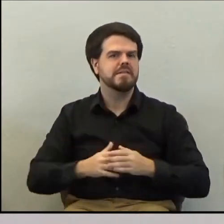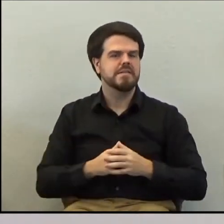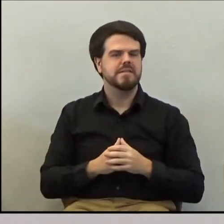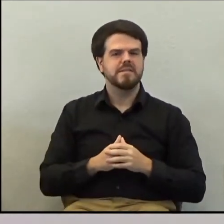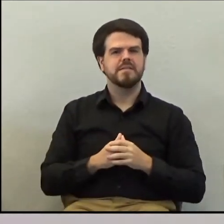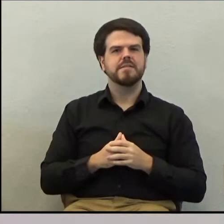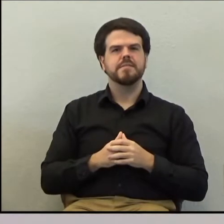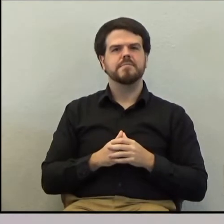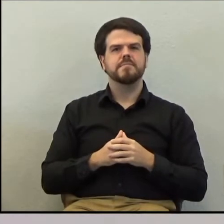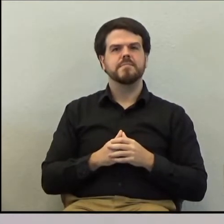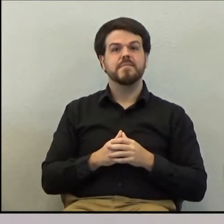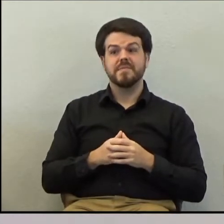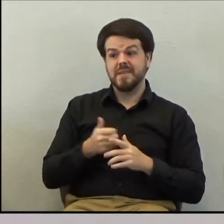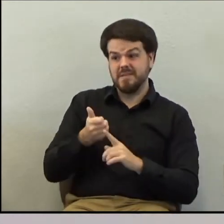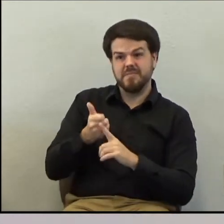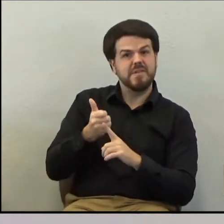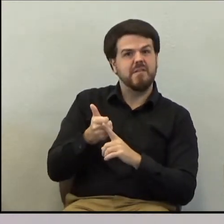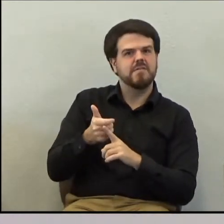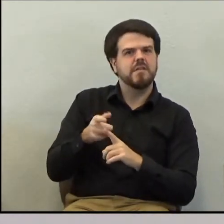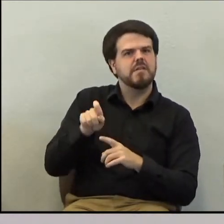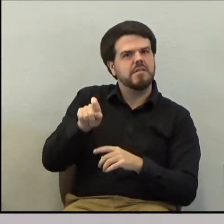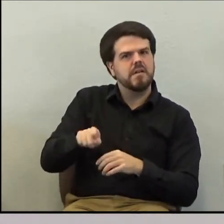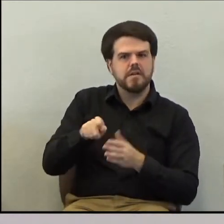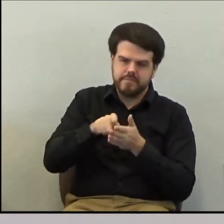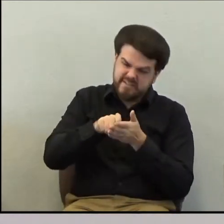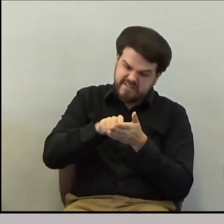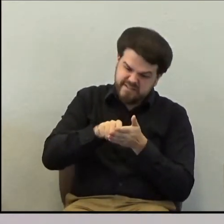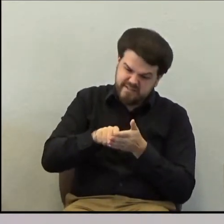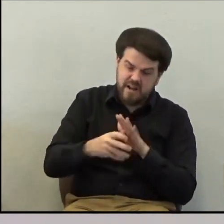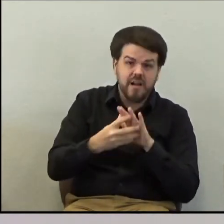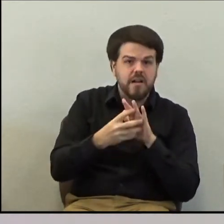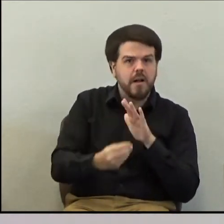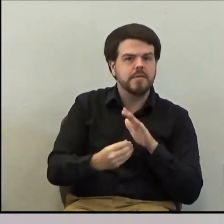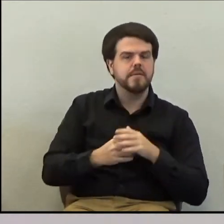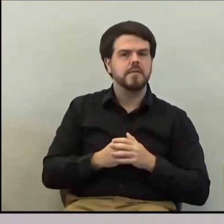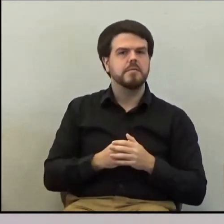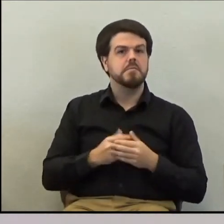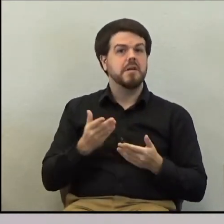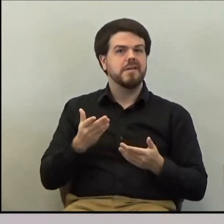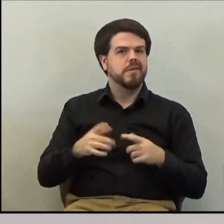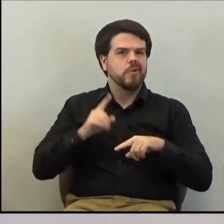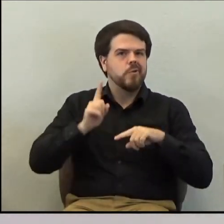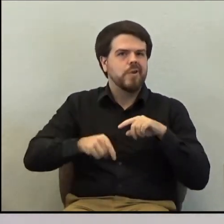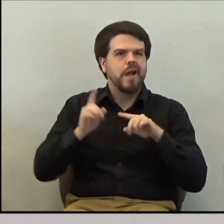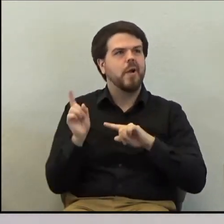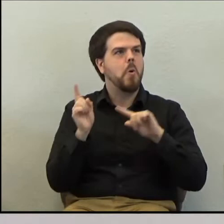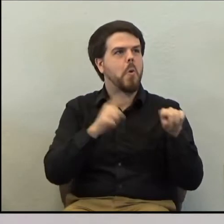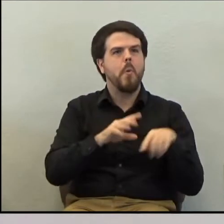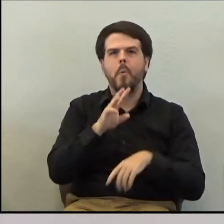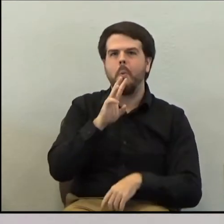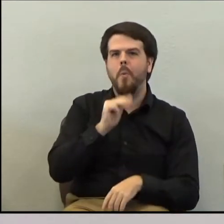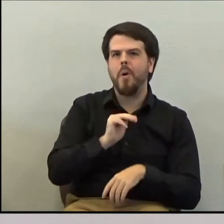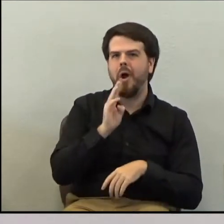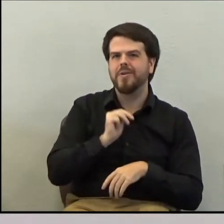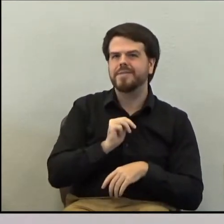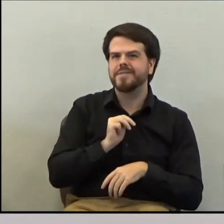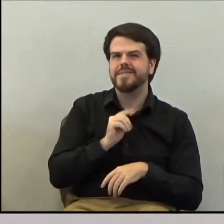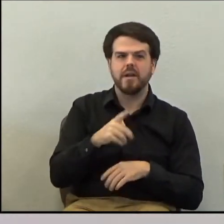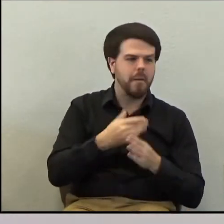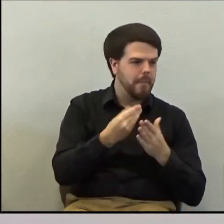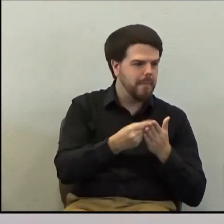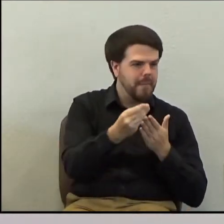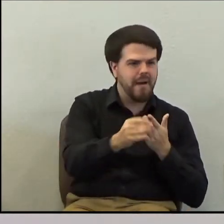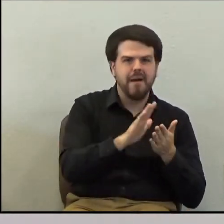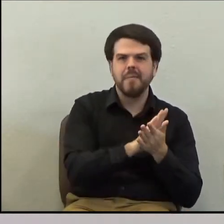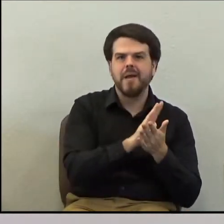And then they had to painstakingly make these copies by hand. And you may not, you know, you just couldn't run to the Walmart and get pen and paper. You may have